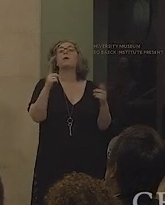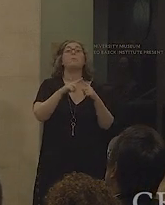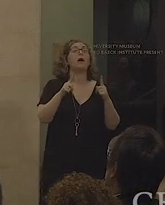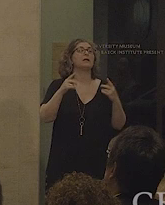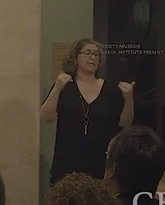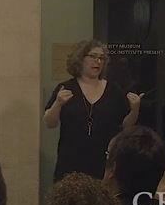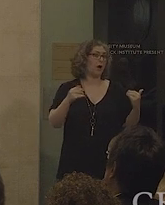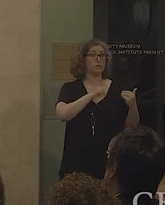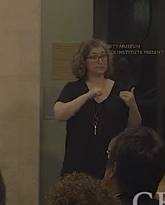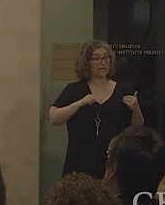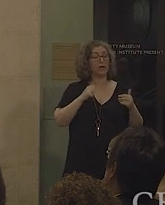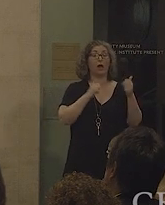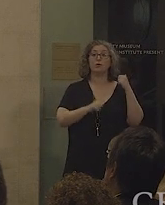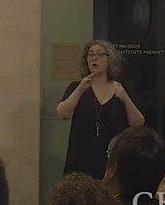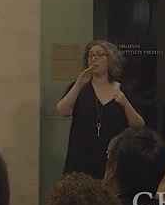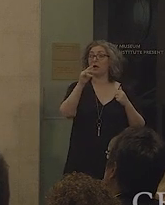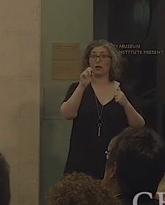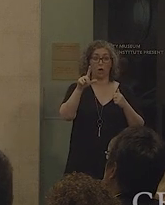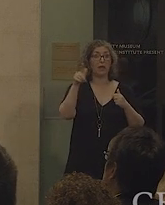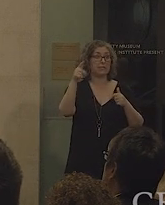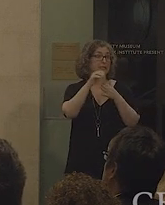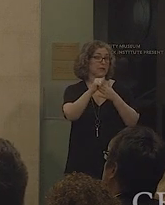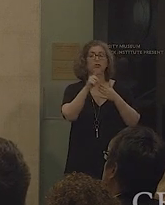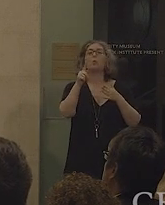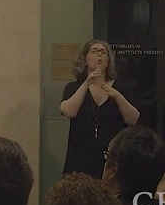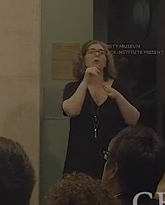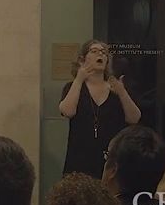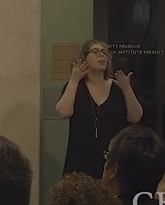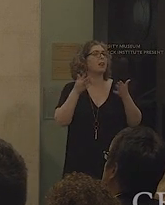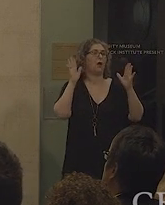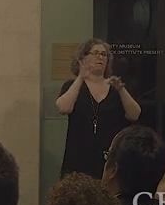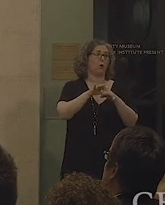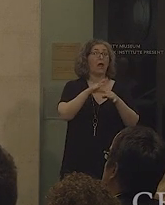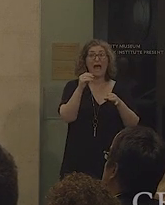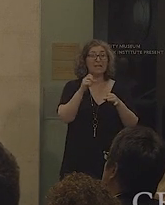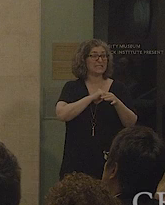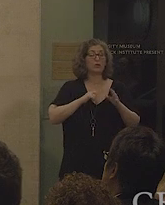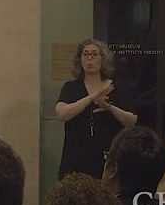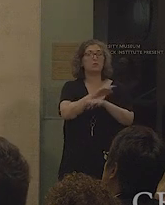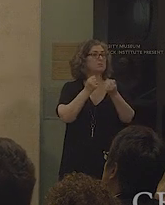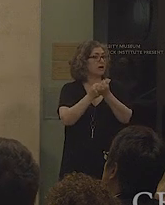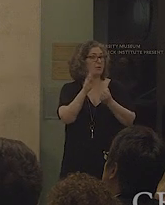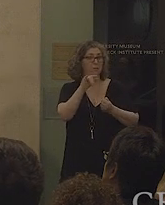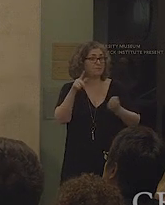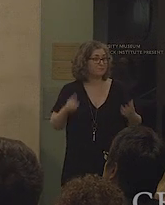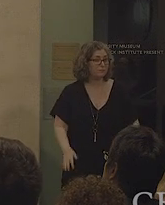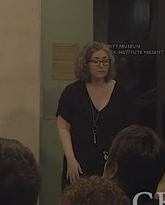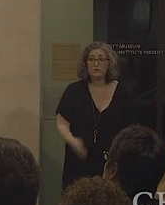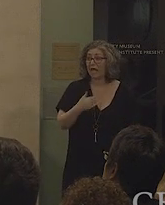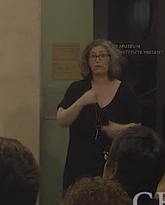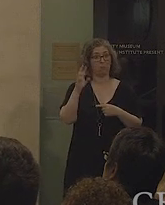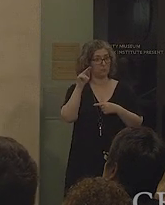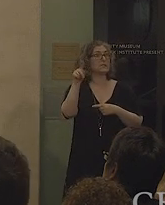McConnell leadership that won't even allow a vote, and you have senators who won't even sponsor. There are Republicans in the